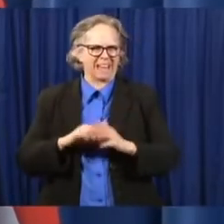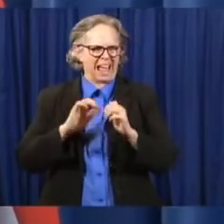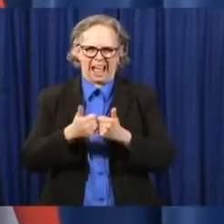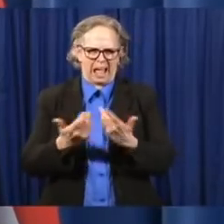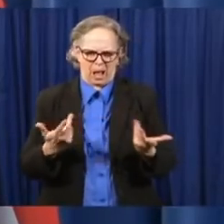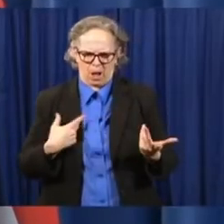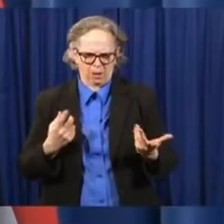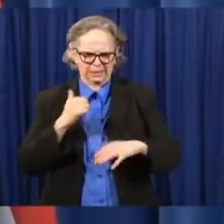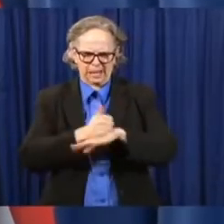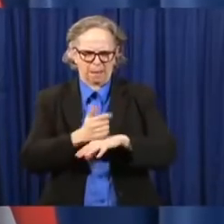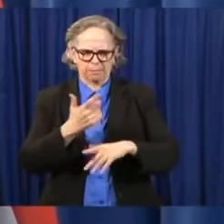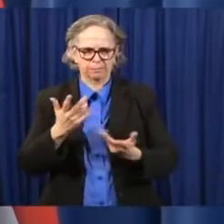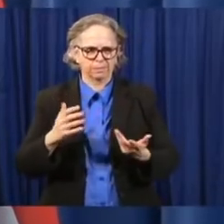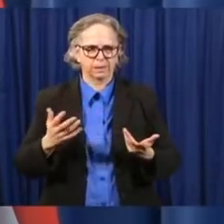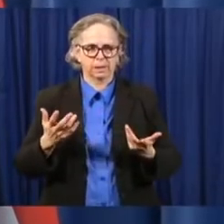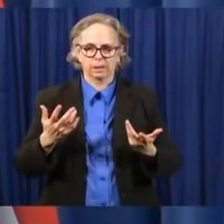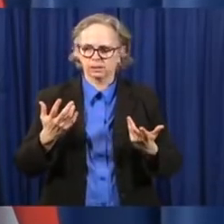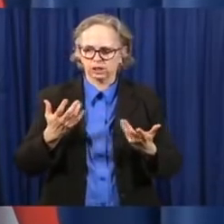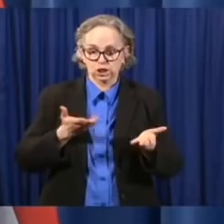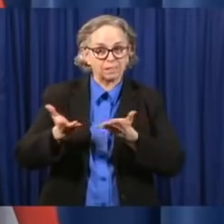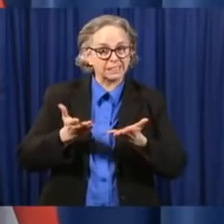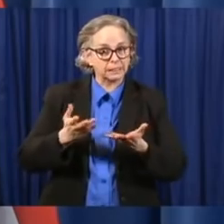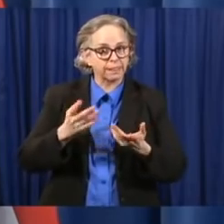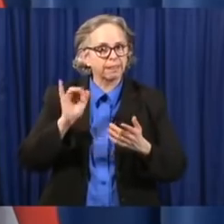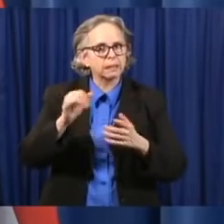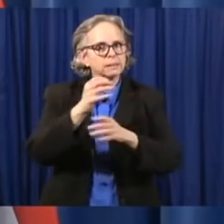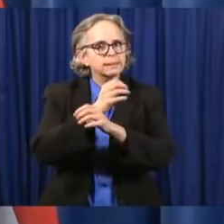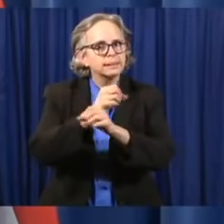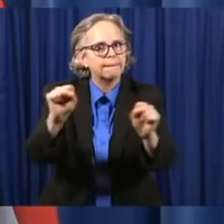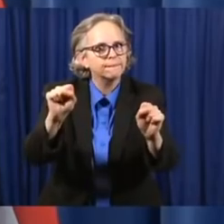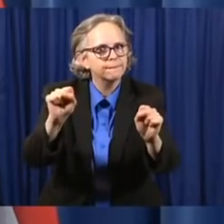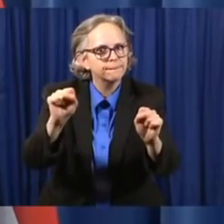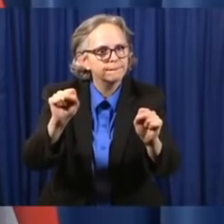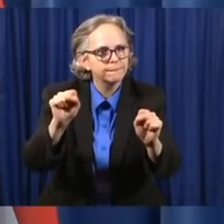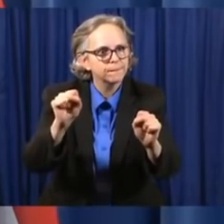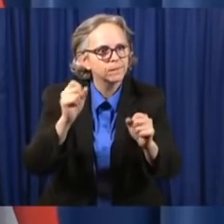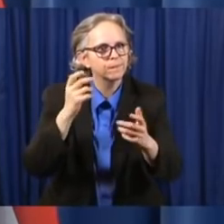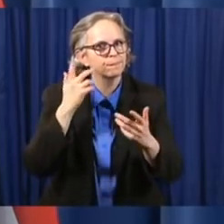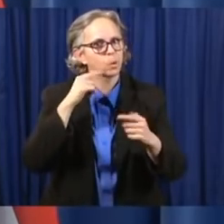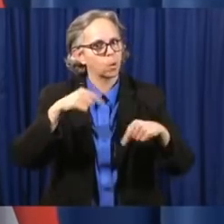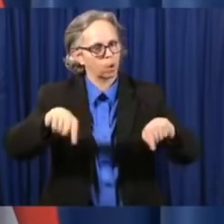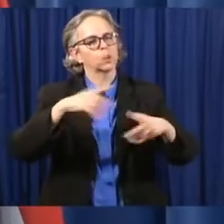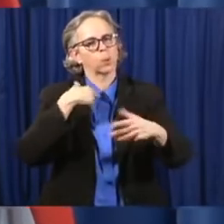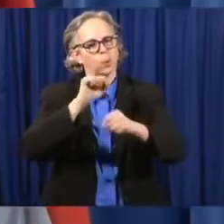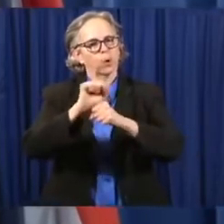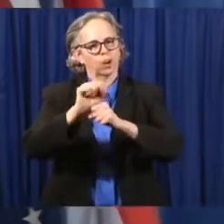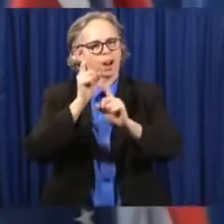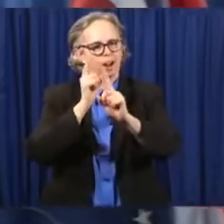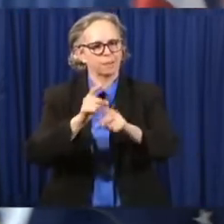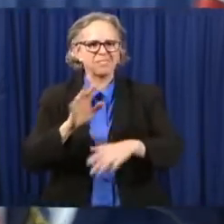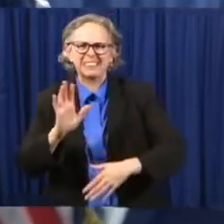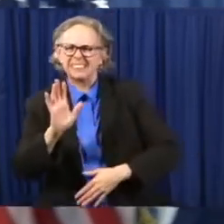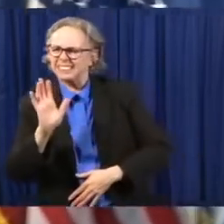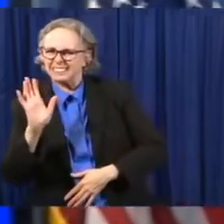way is something that has to be worked on. And if I could add, Governor,